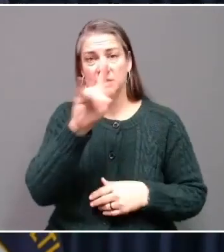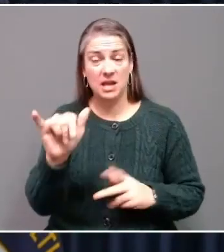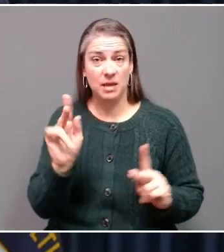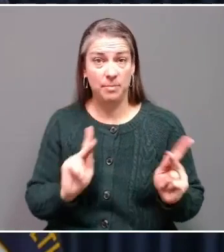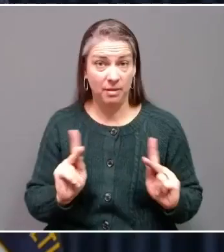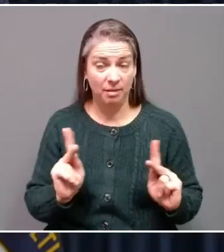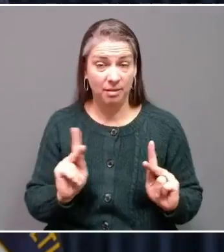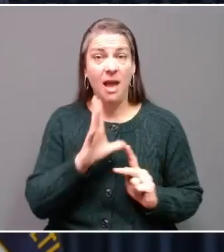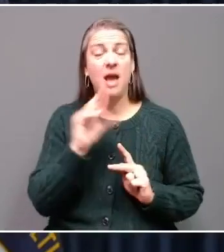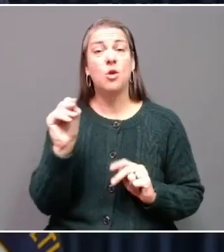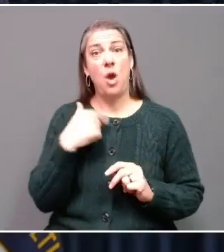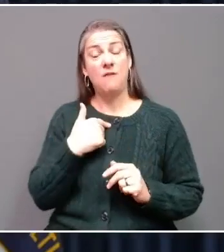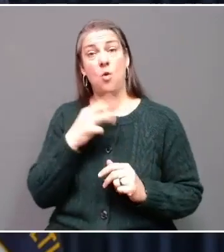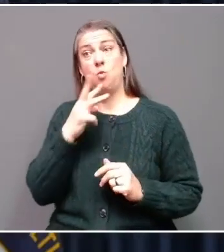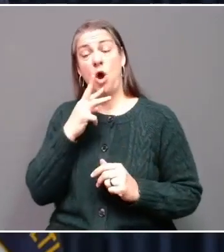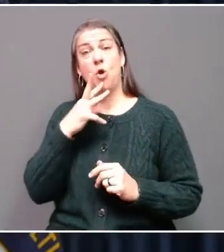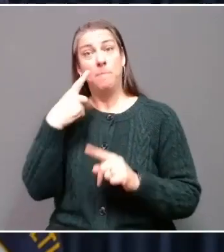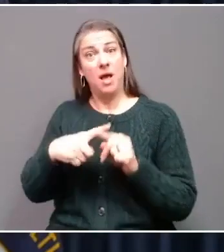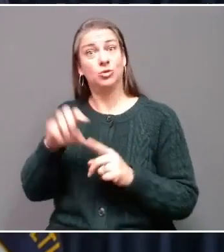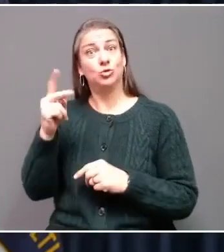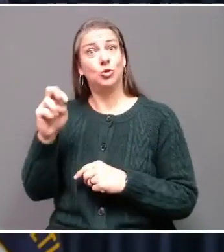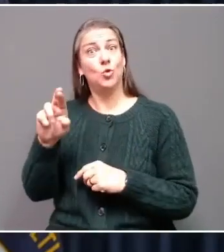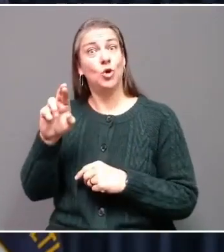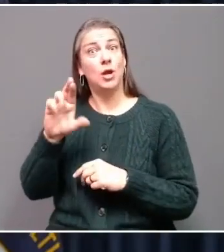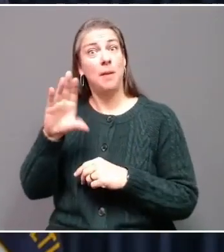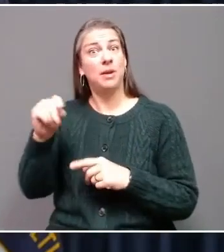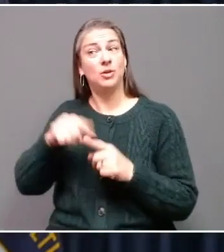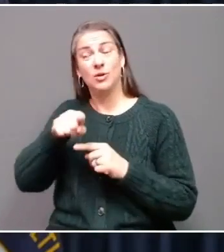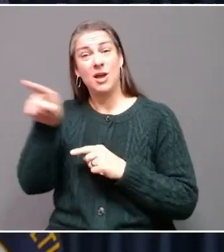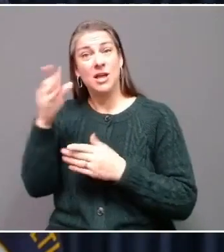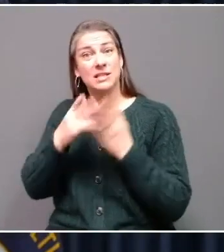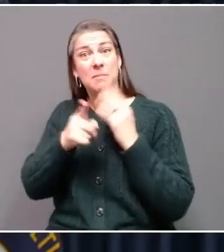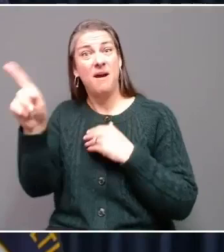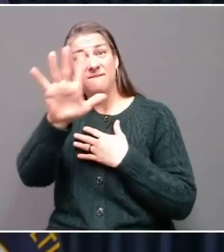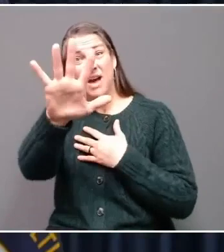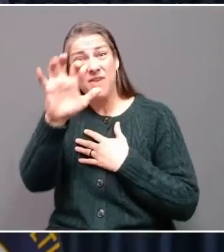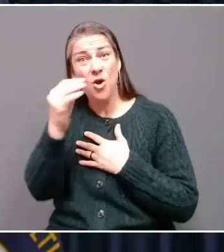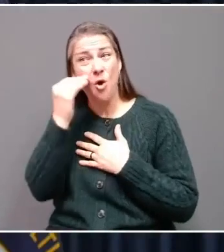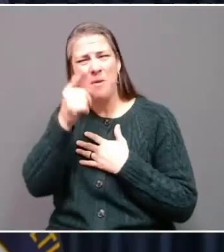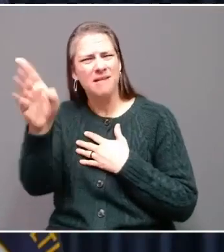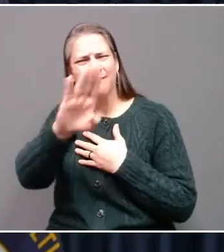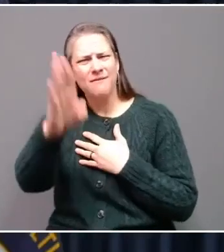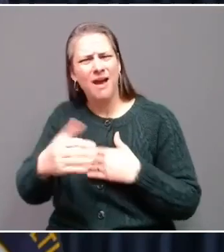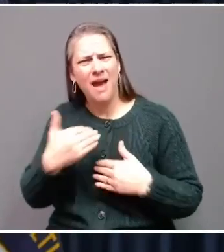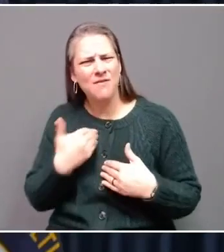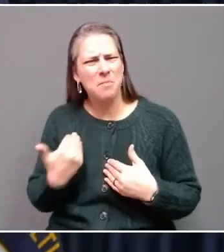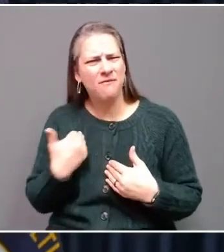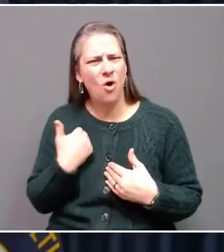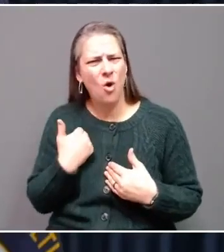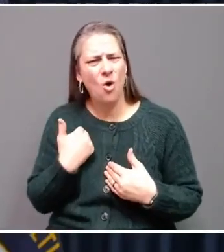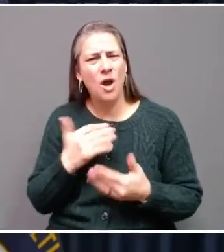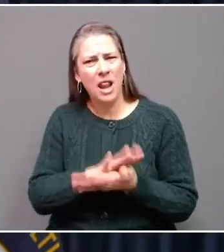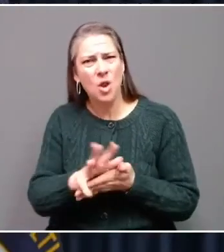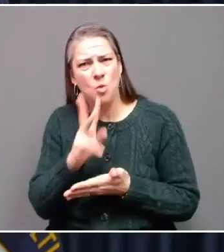to 511 homes for the first time ever. That's 511 Kentucky families that have never had access to clean drinking water, never